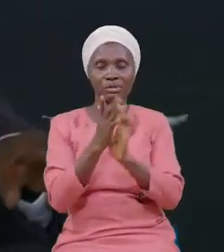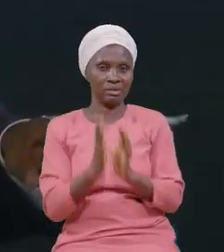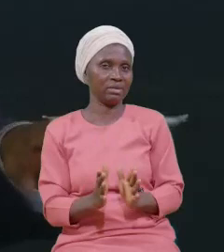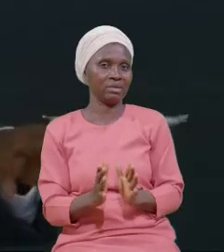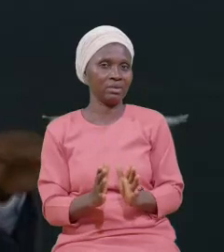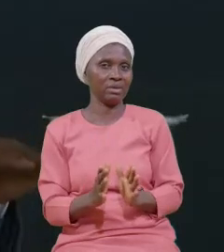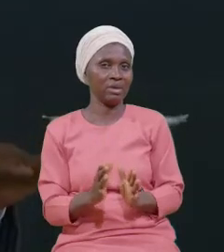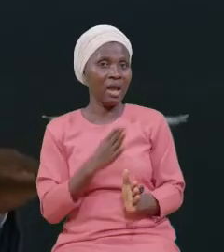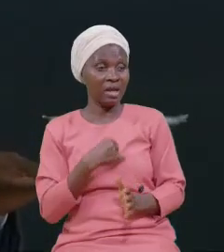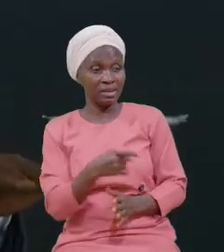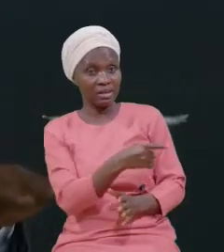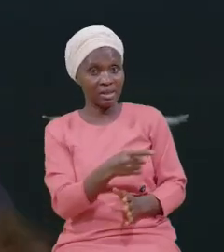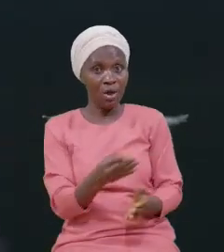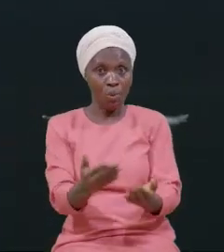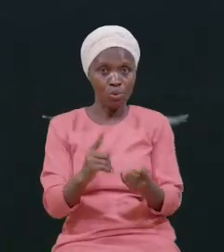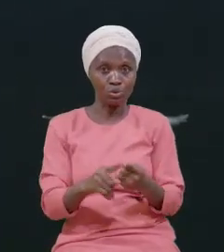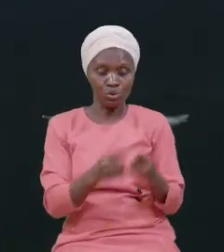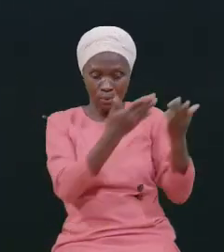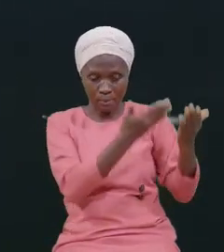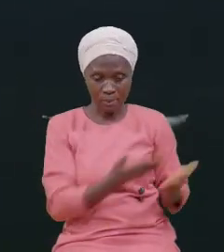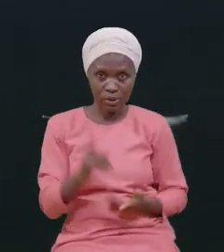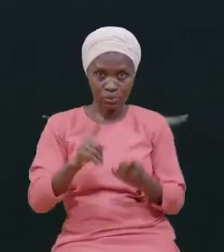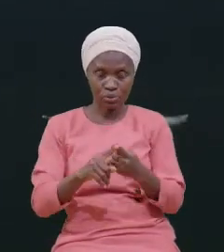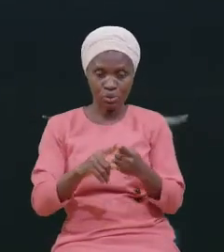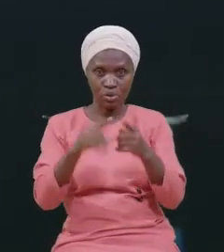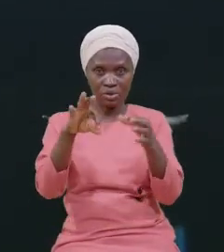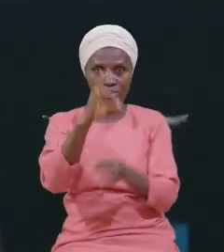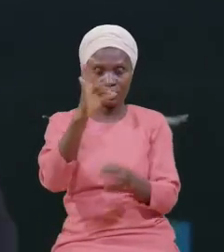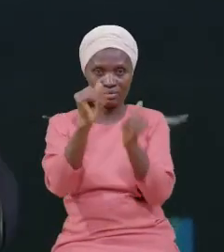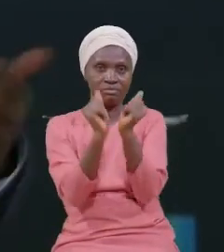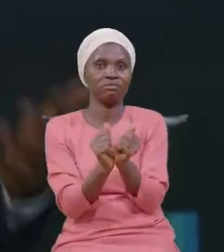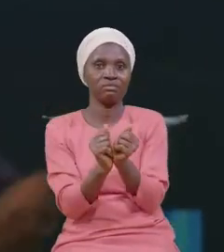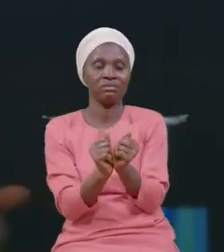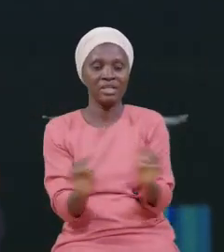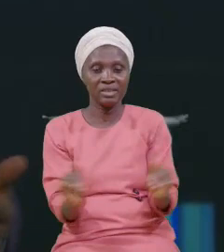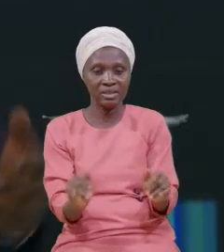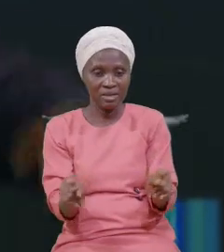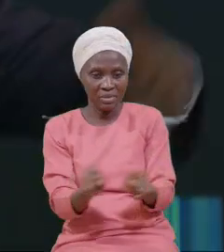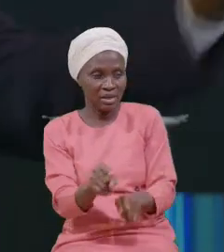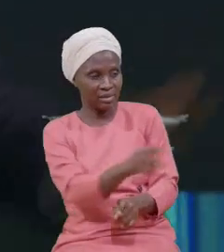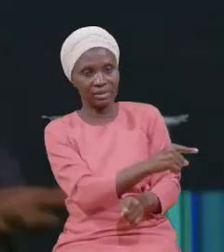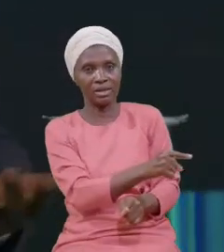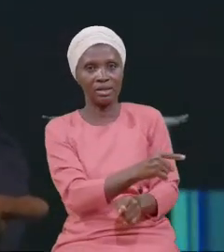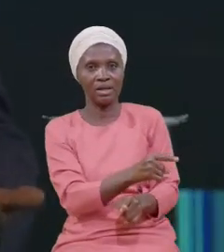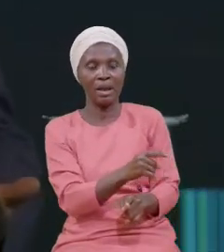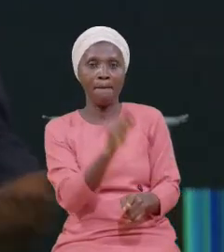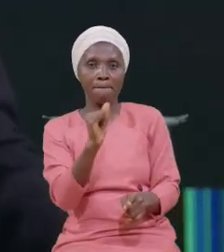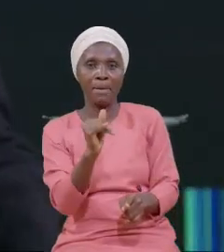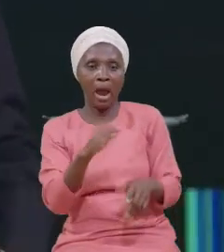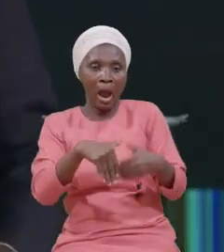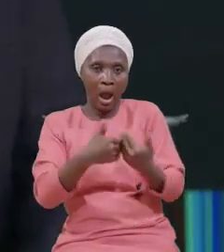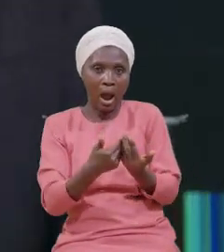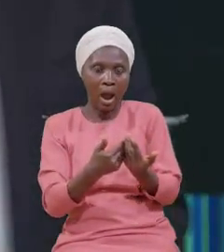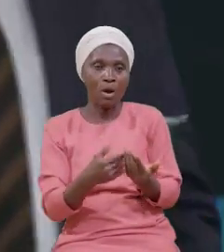you in the spirit of bondage by the way they act, the things they say, the actions